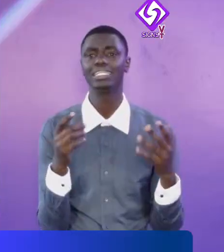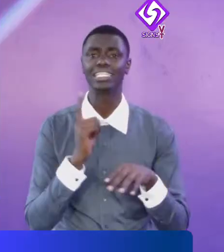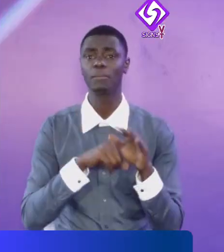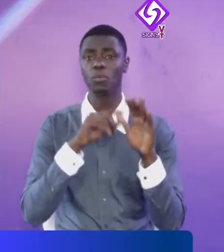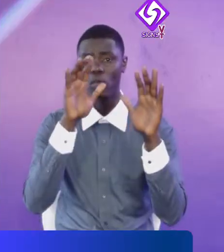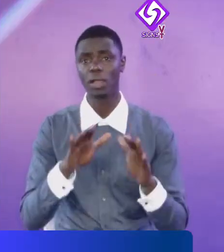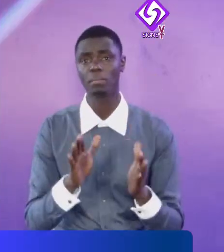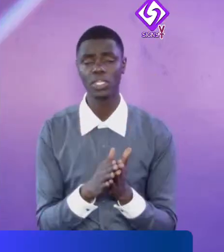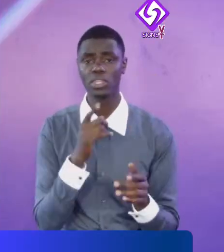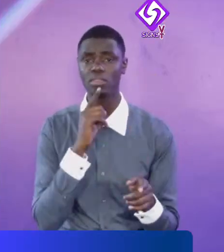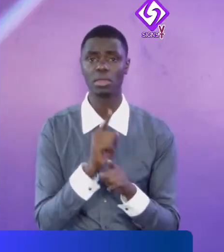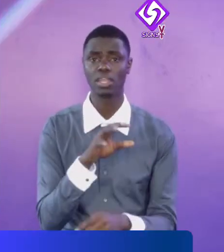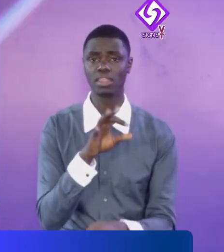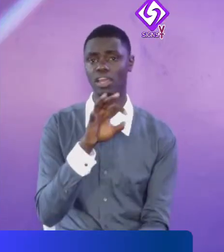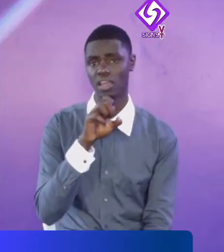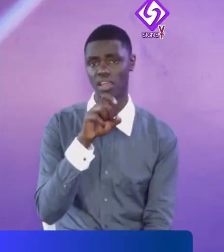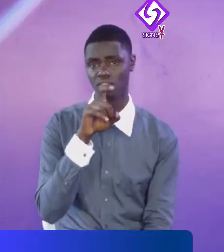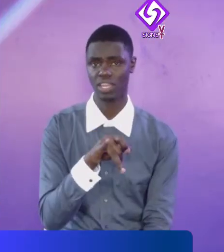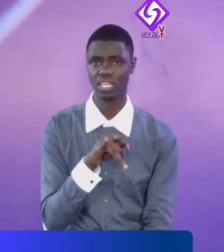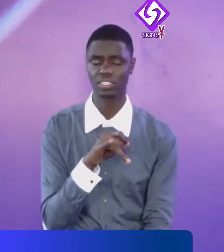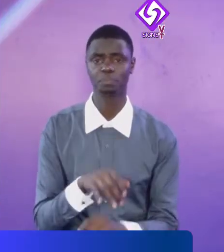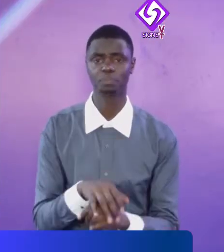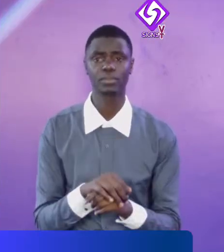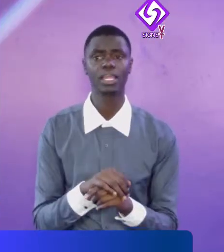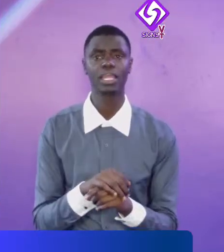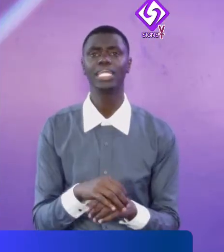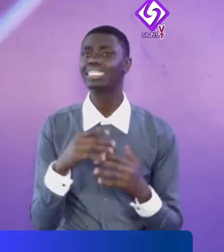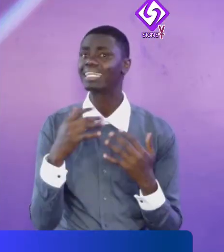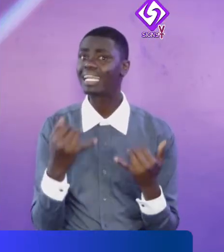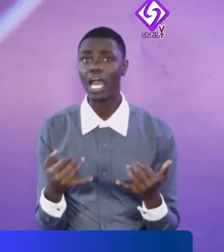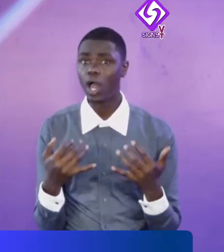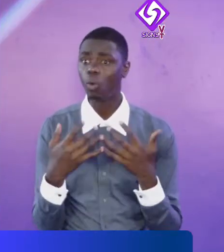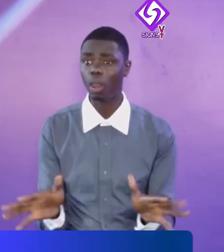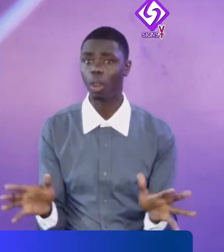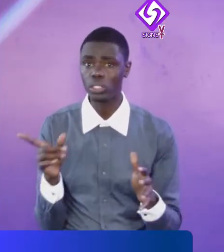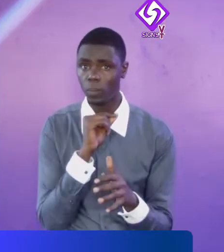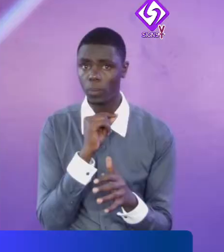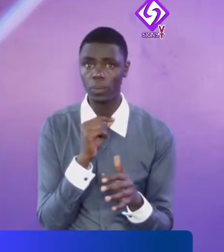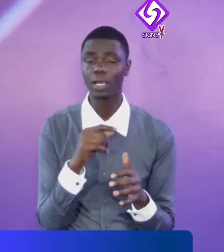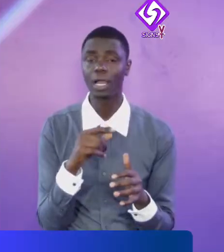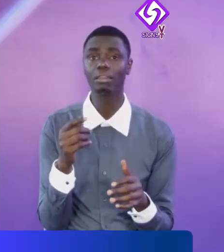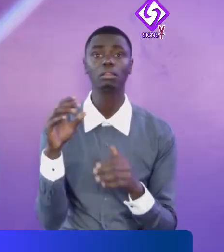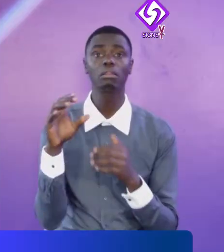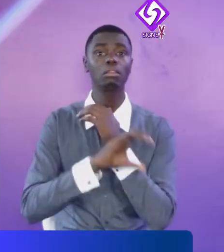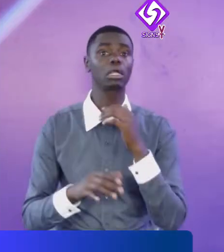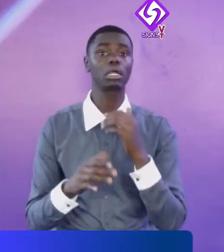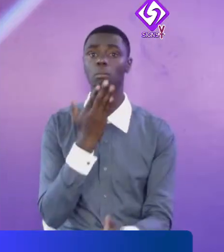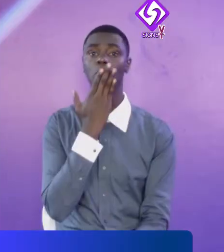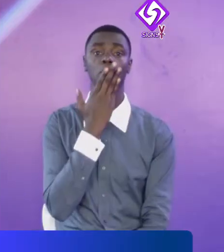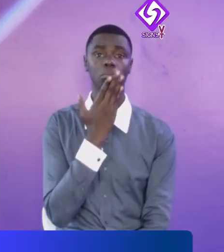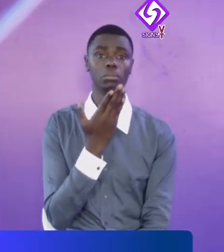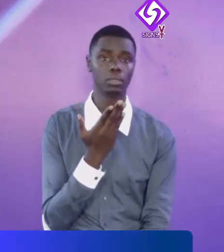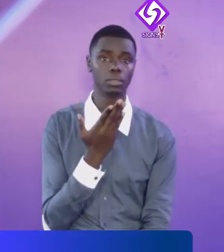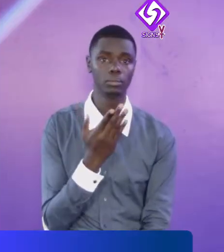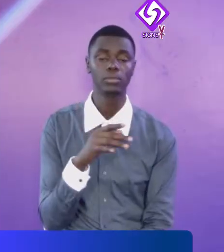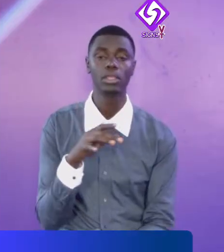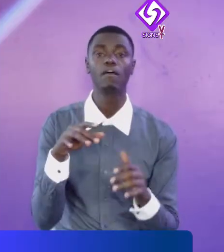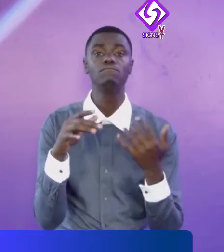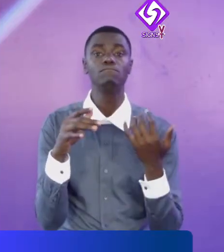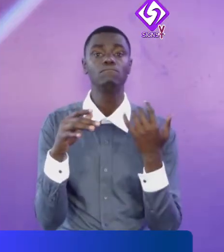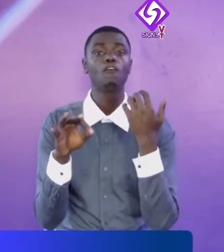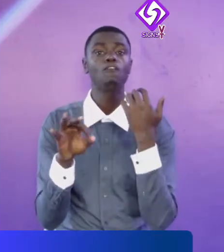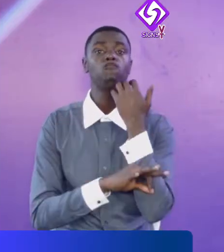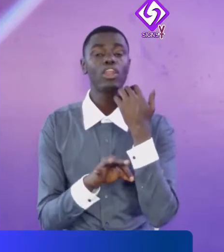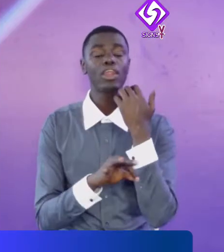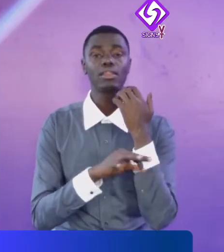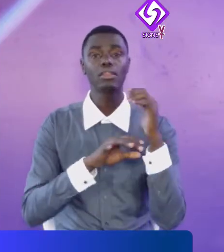my brother Felix, they are nowhere to be seen and they are in Uganda and the state is quiet. Foreign Affairs Minister Musalia